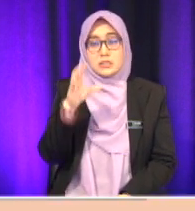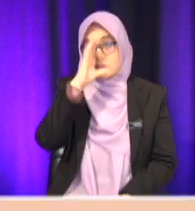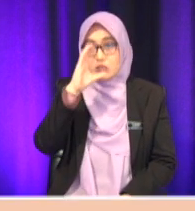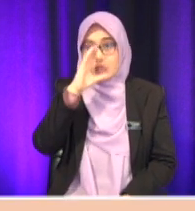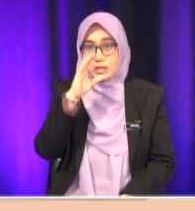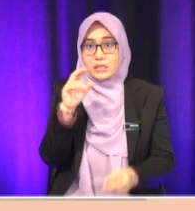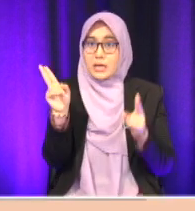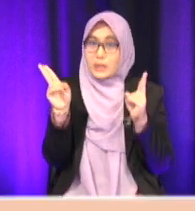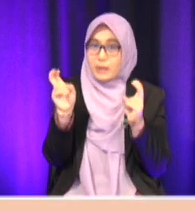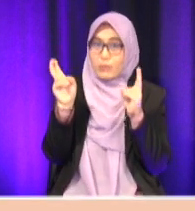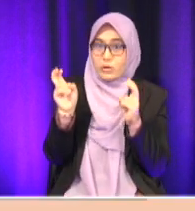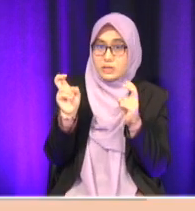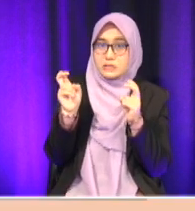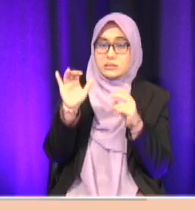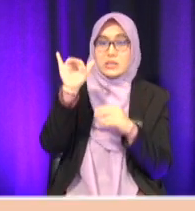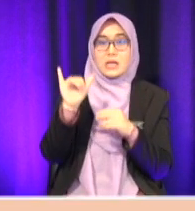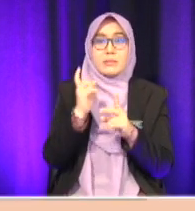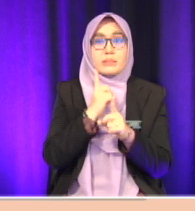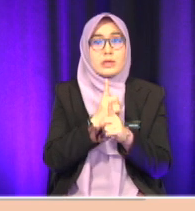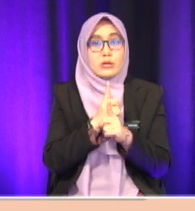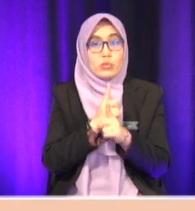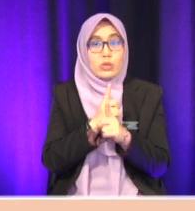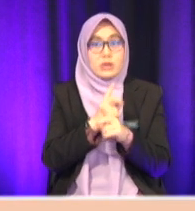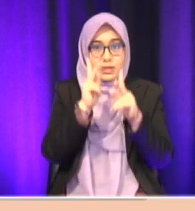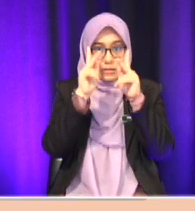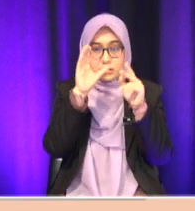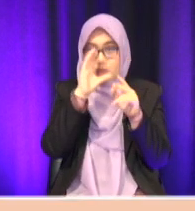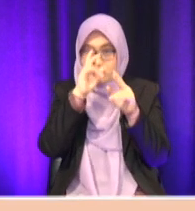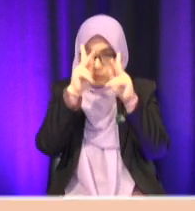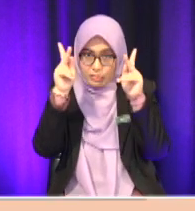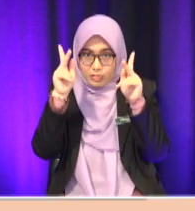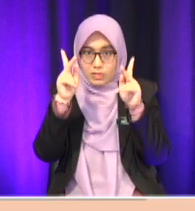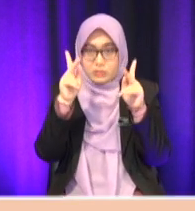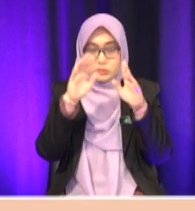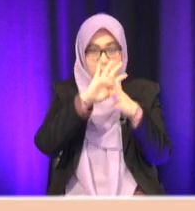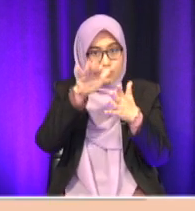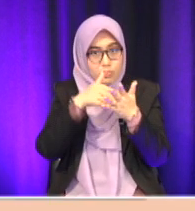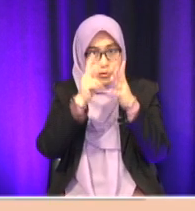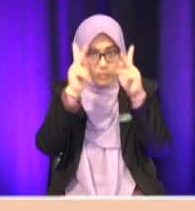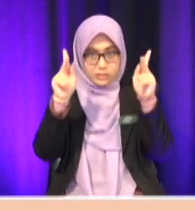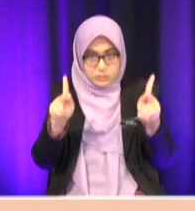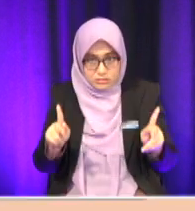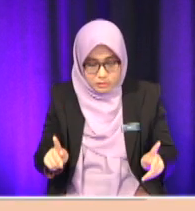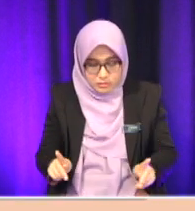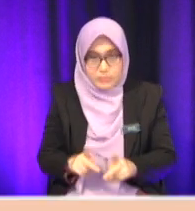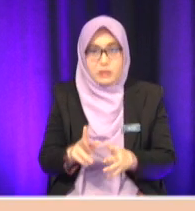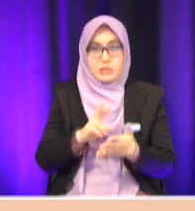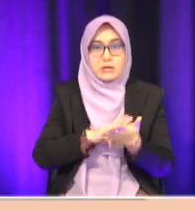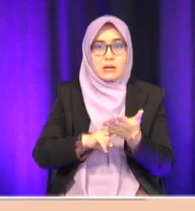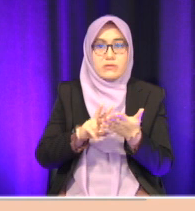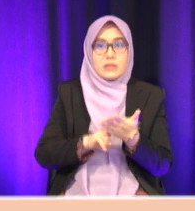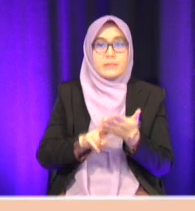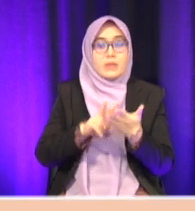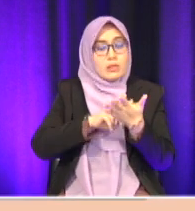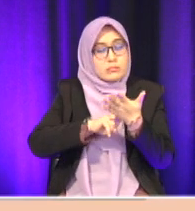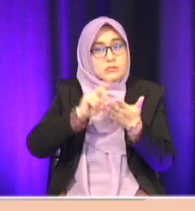the right paragraph to find the correct answer. Okay, so once again, read through all